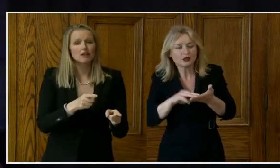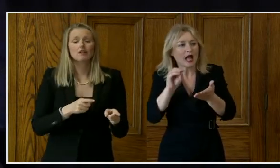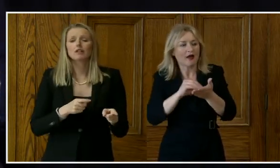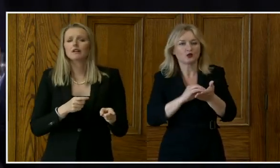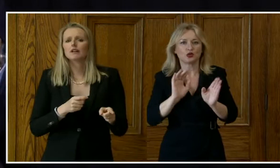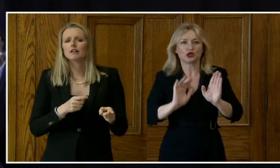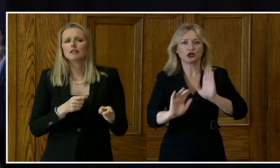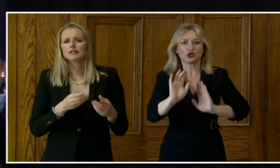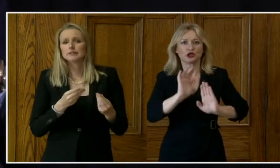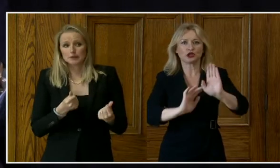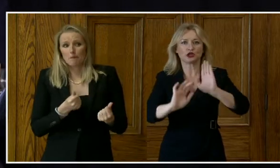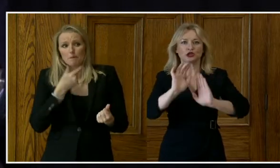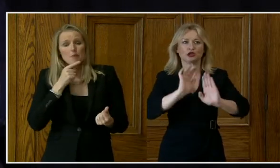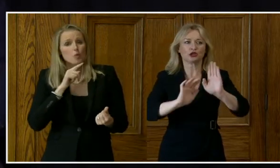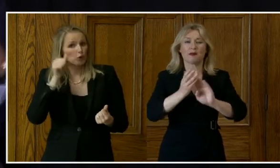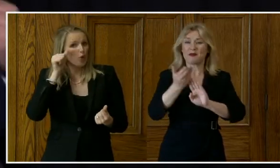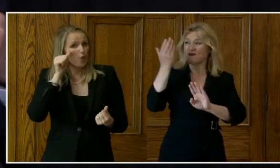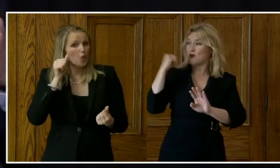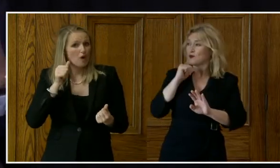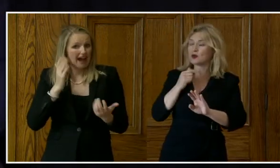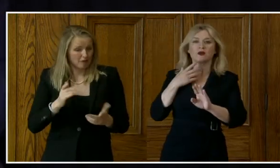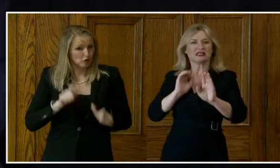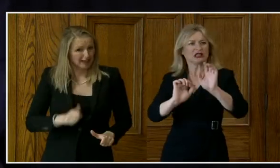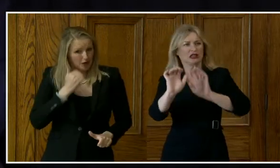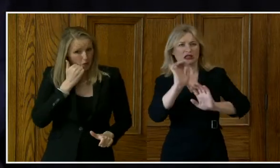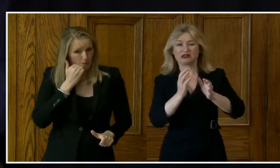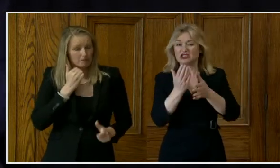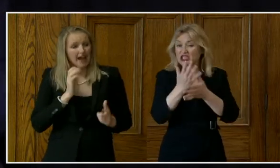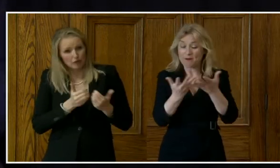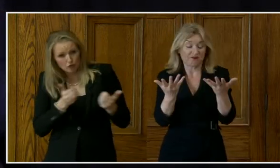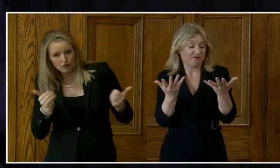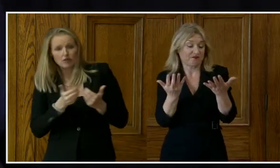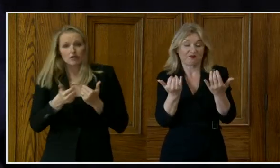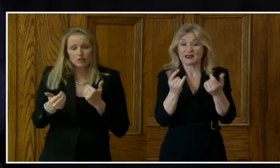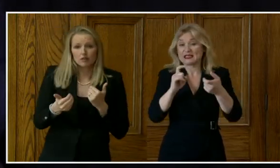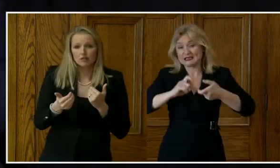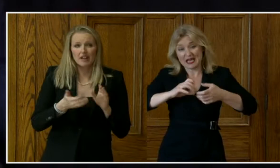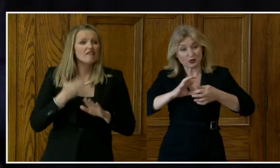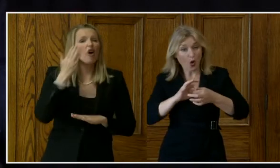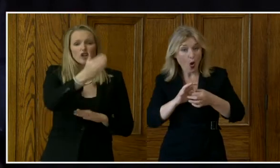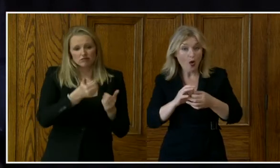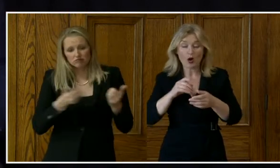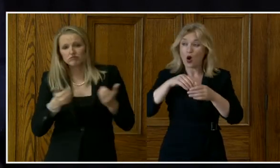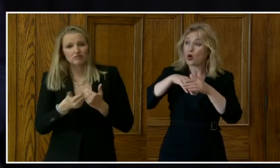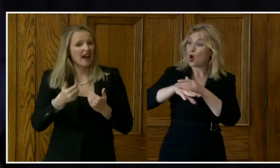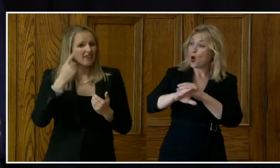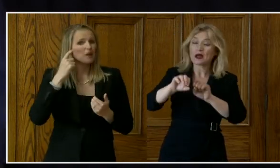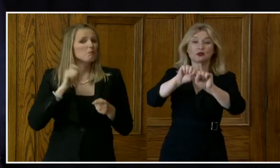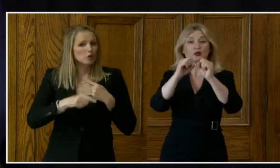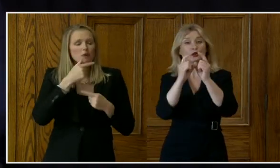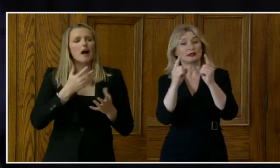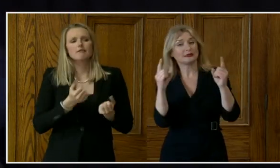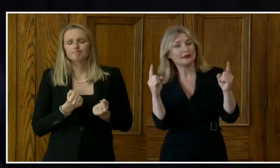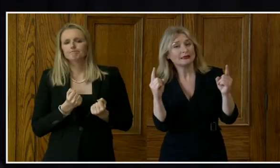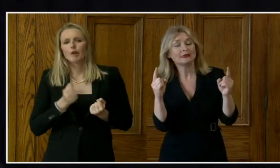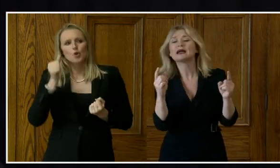precautions are staying at home. Others is about social distancing when you're not in your own home. And I believe that people have got that message